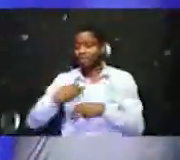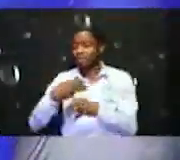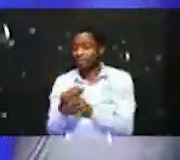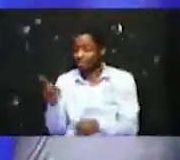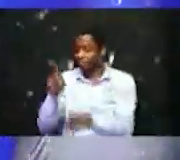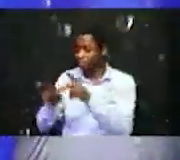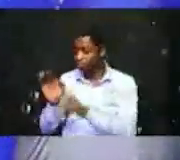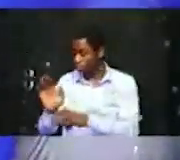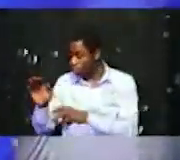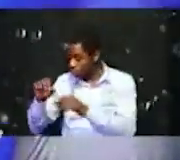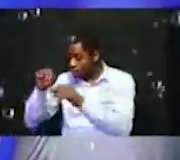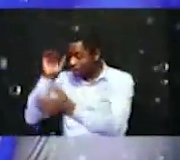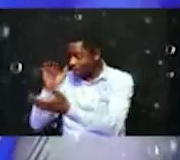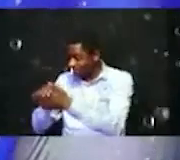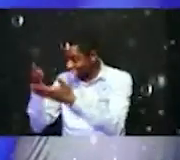sink.